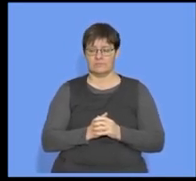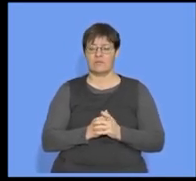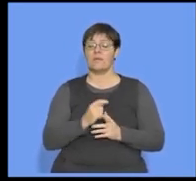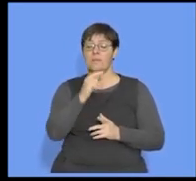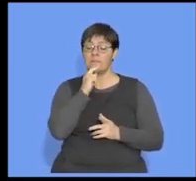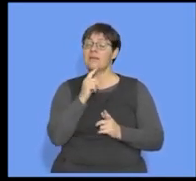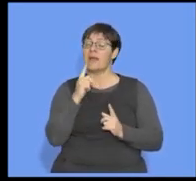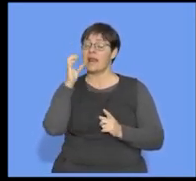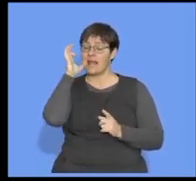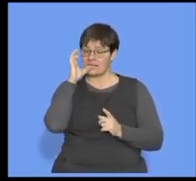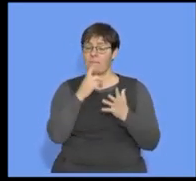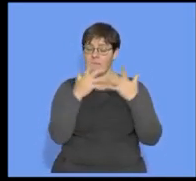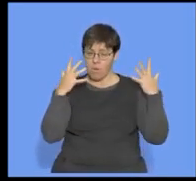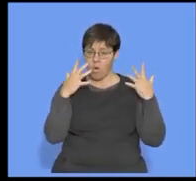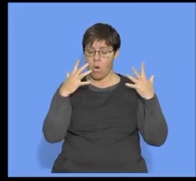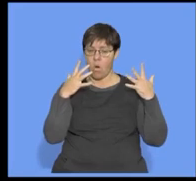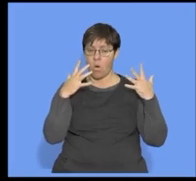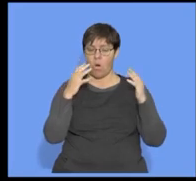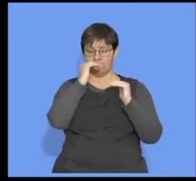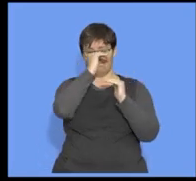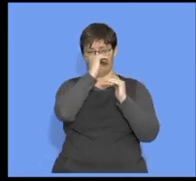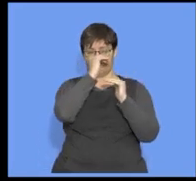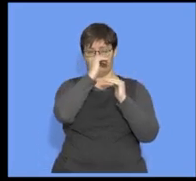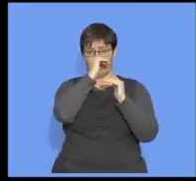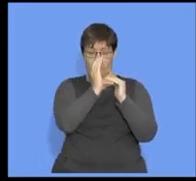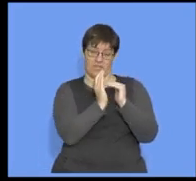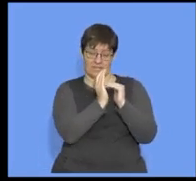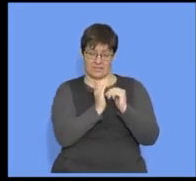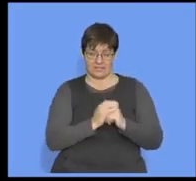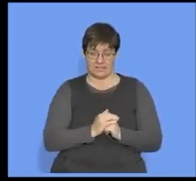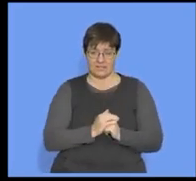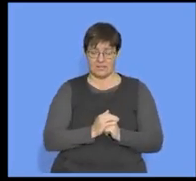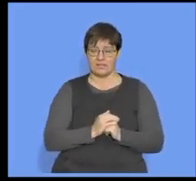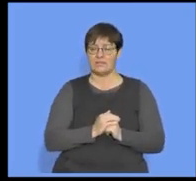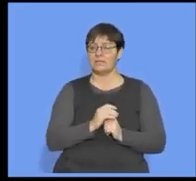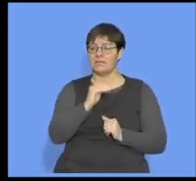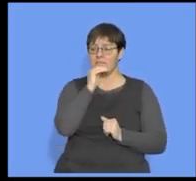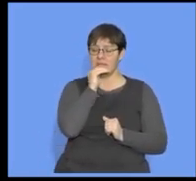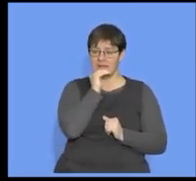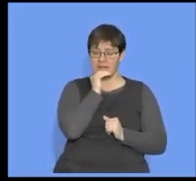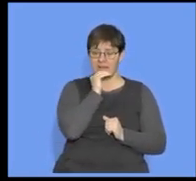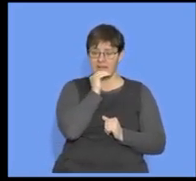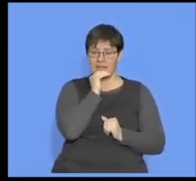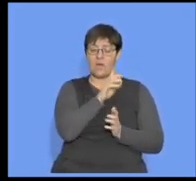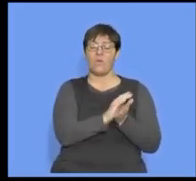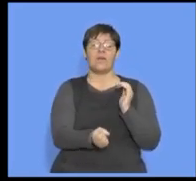Then when that happens, the lens becomes more convex.